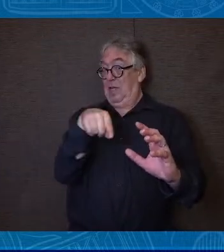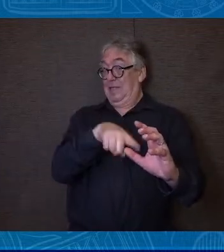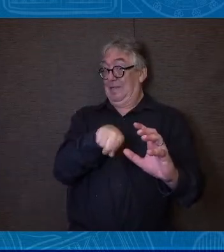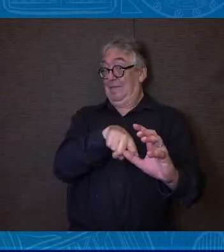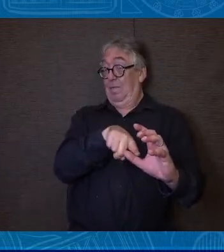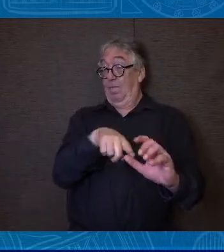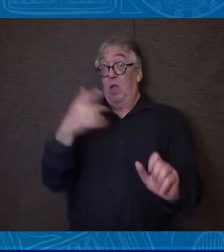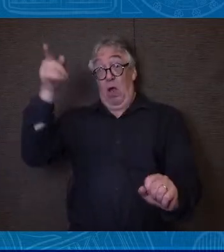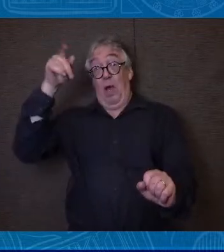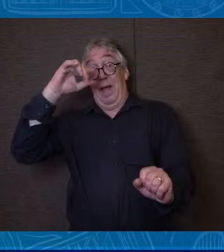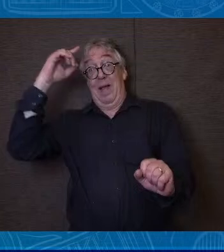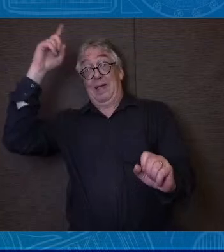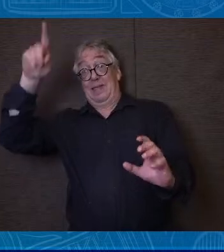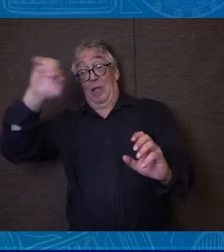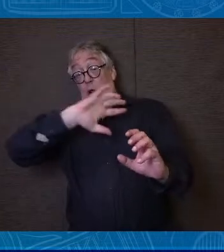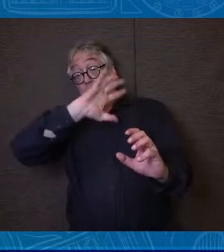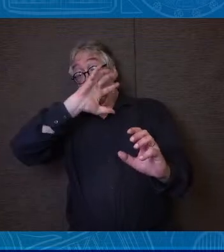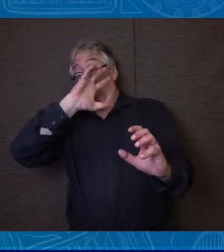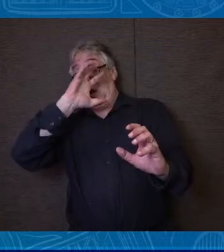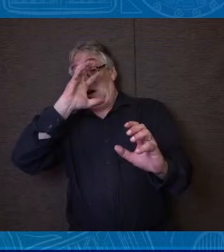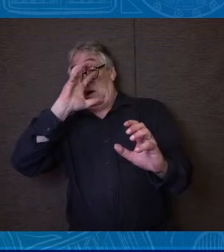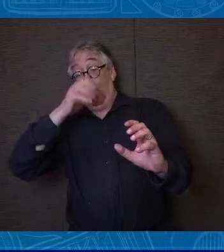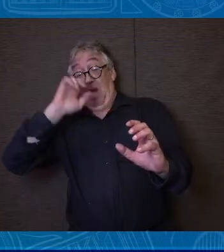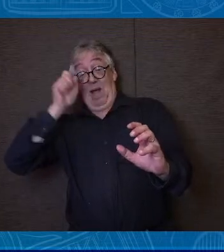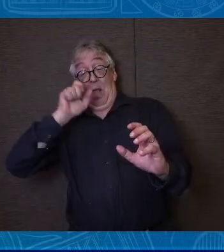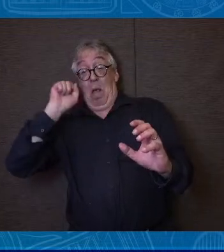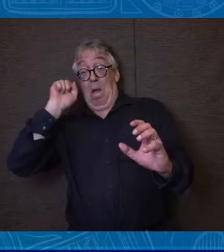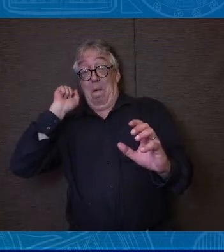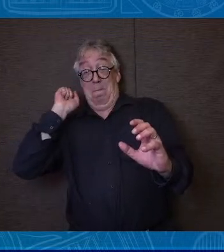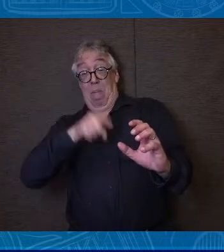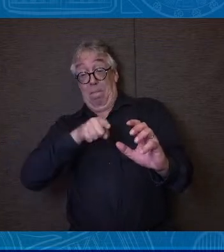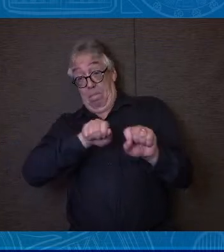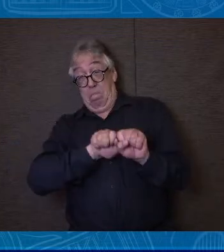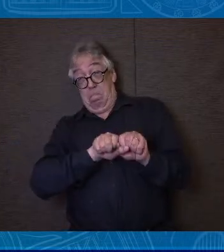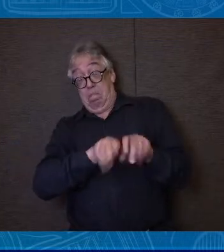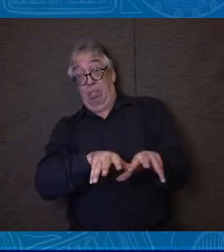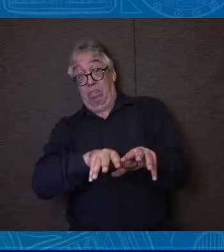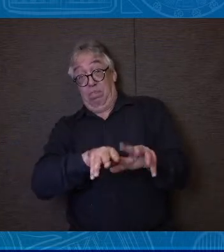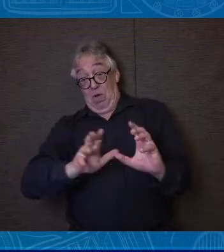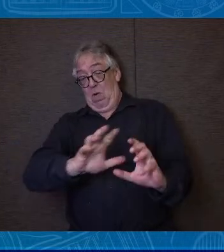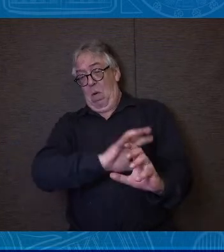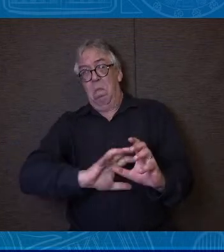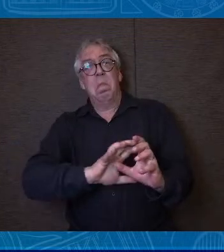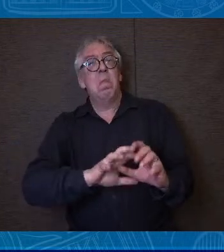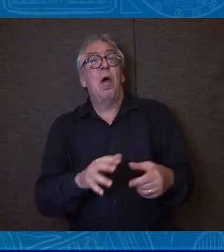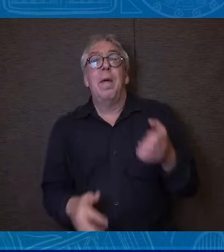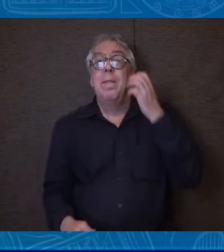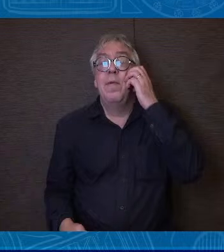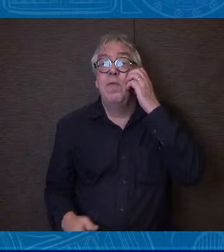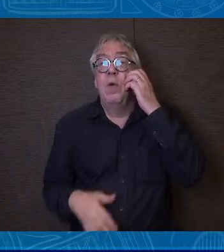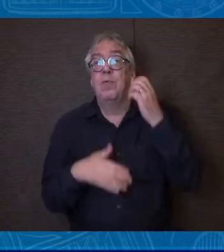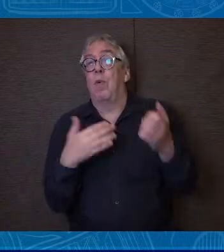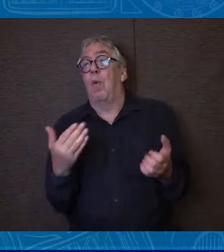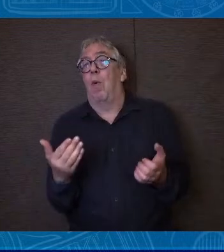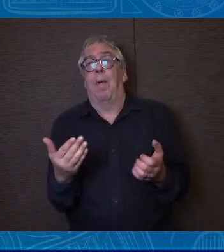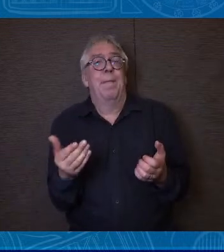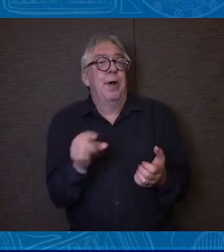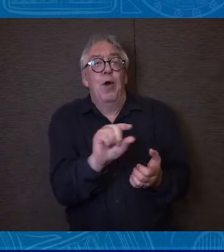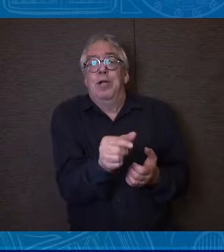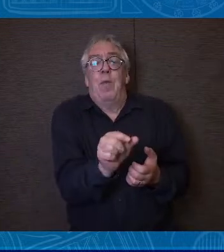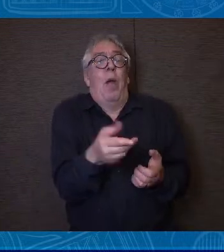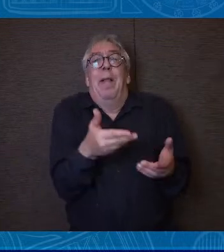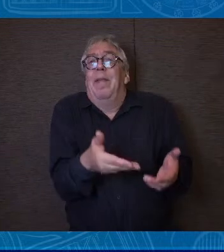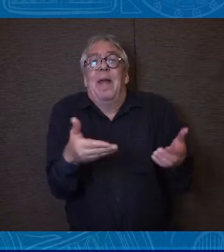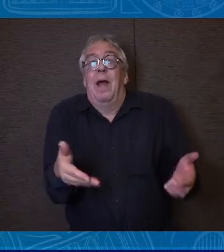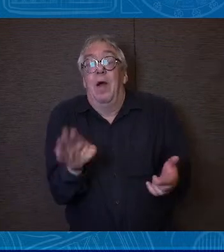large area, they will be able to receive directly on the smartphone or in a small connected object